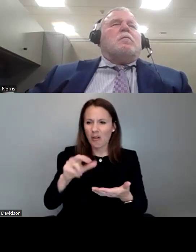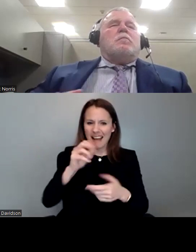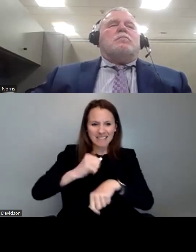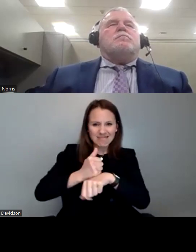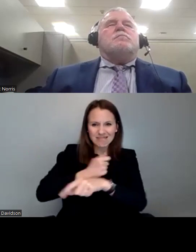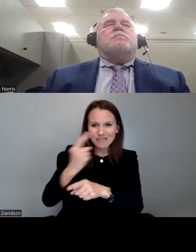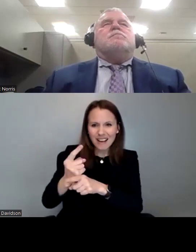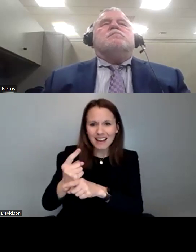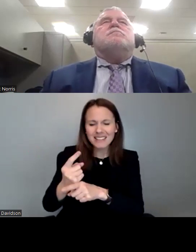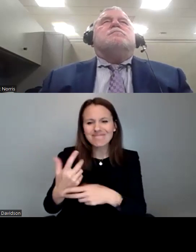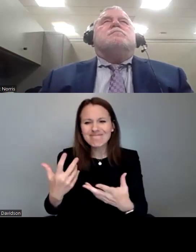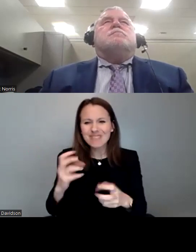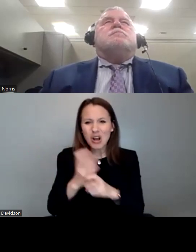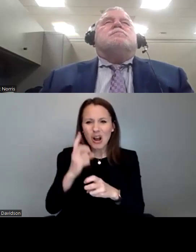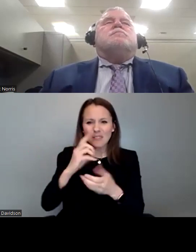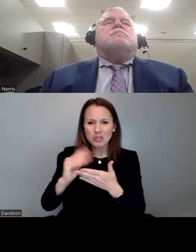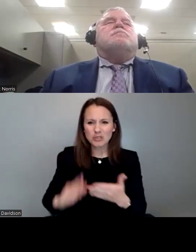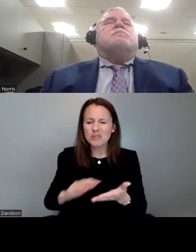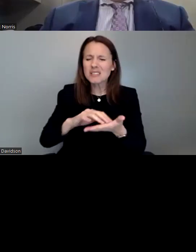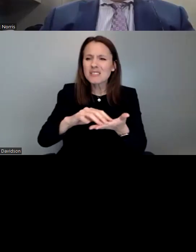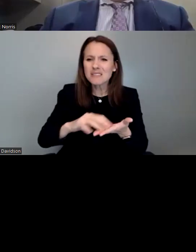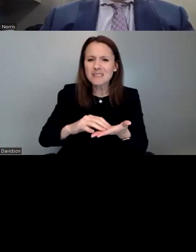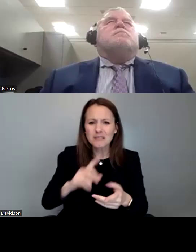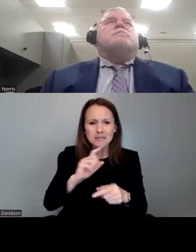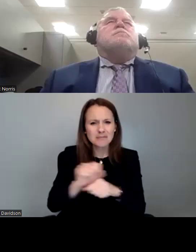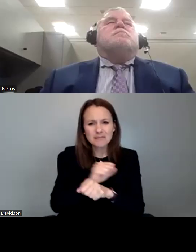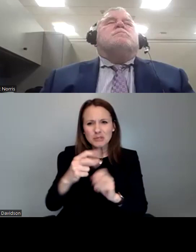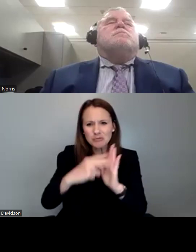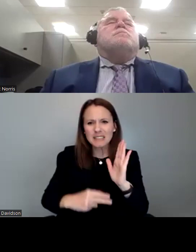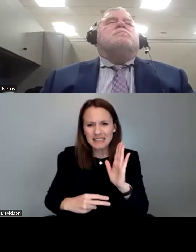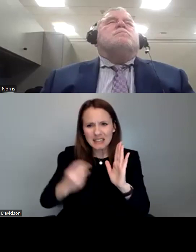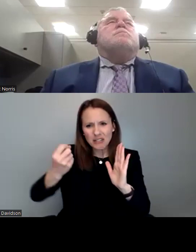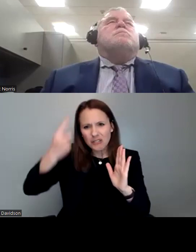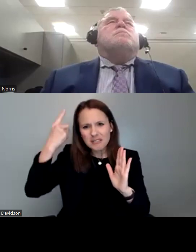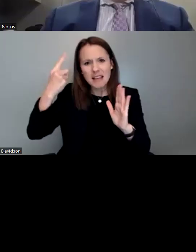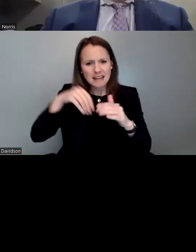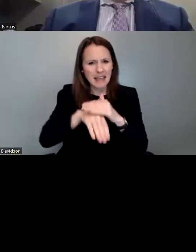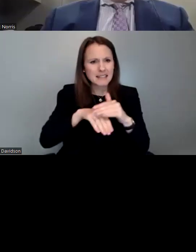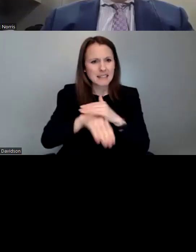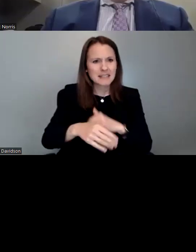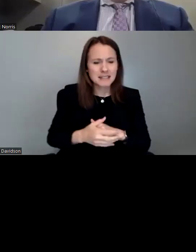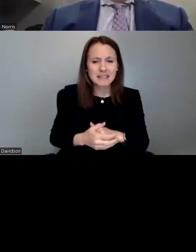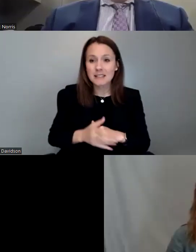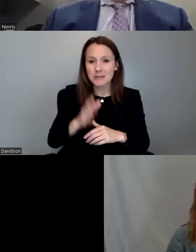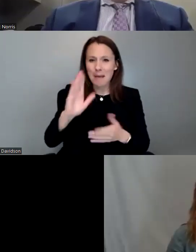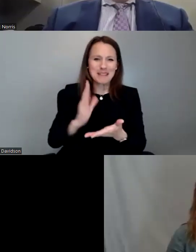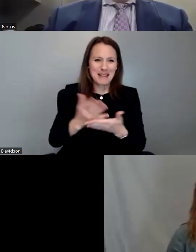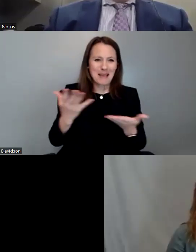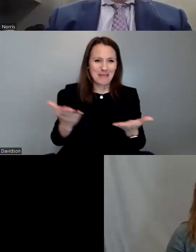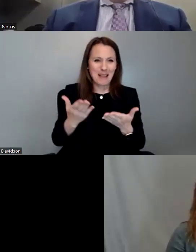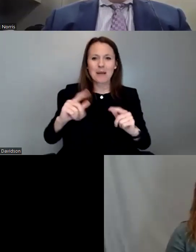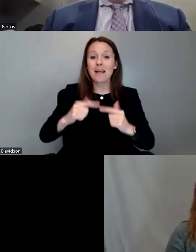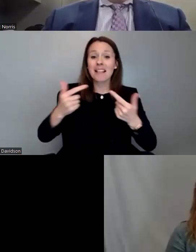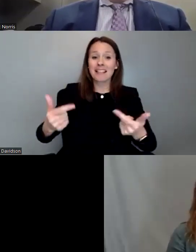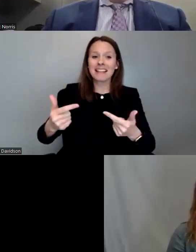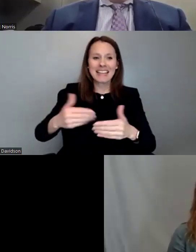very difficult for our students to be able to read it, to be able to access it. So I'm going to stop right here. So pass it on to the